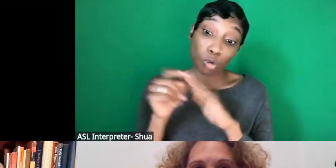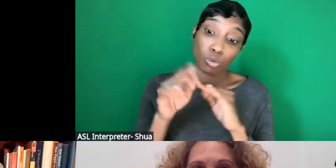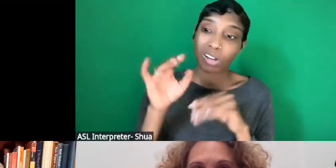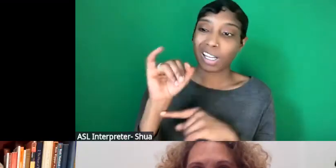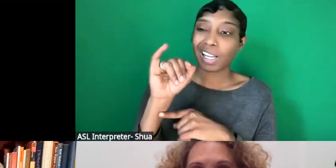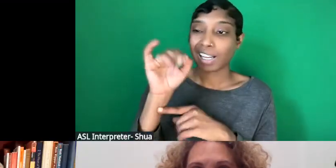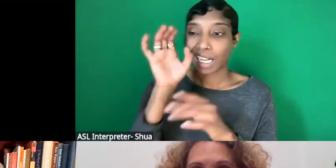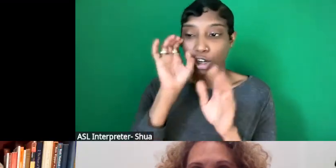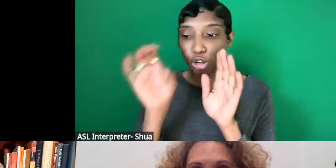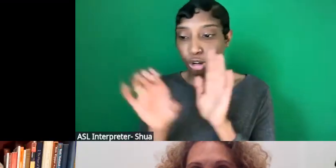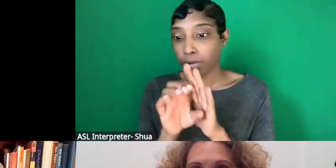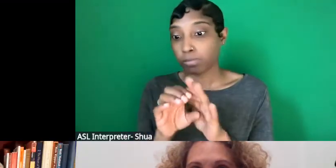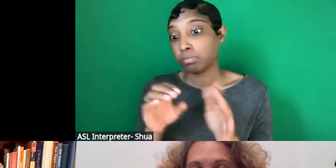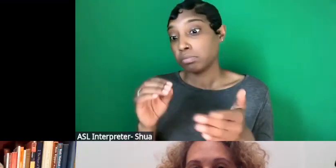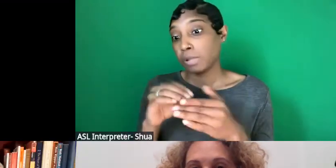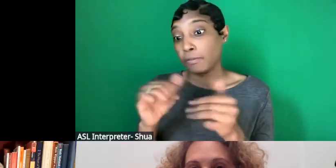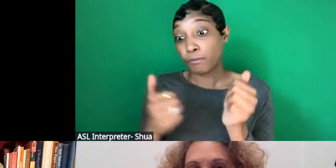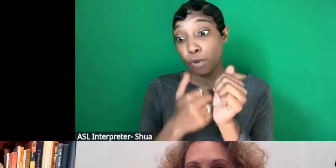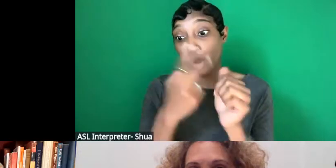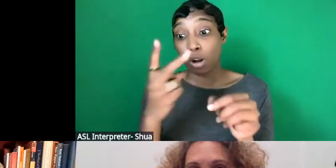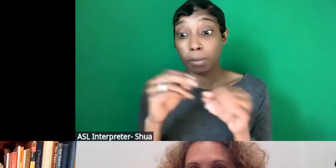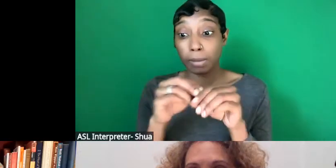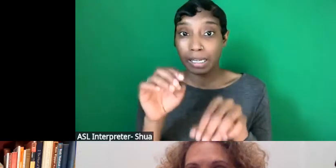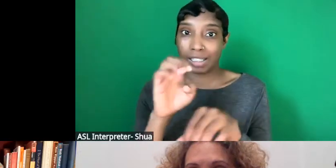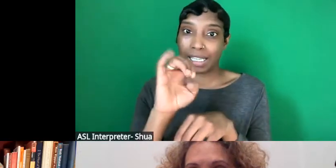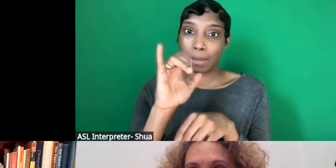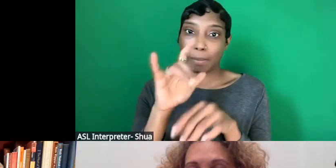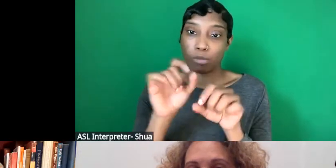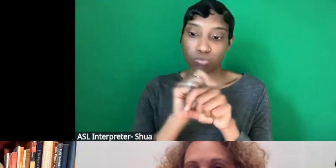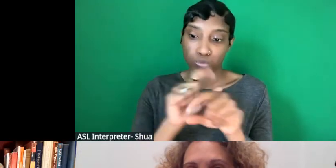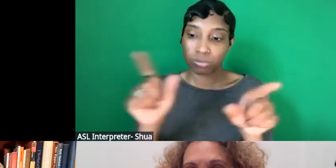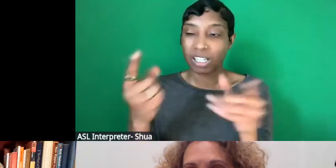end of next week, which we encourage you to share with others.